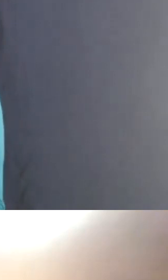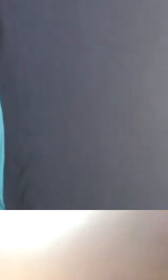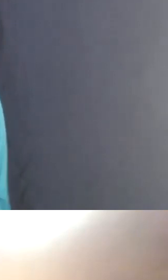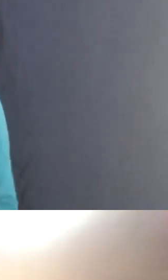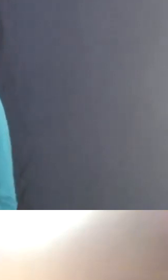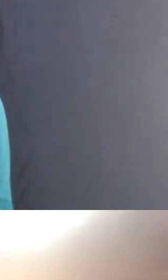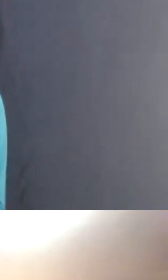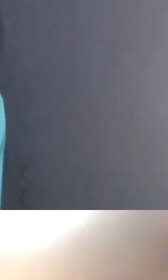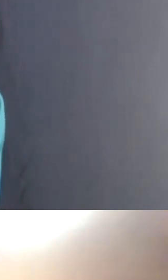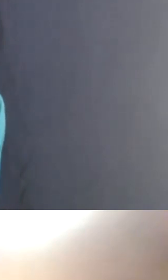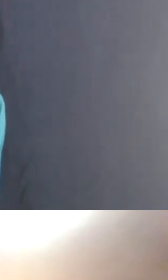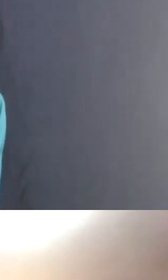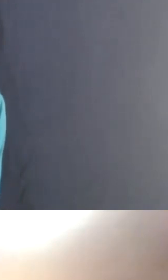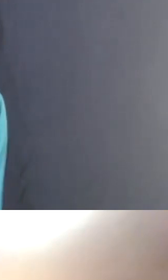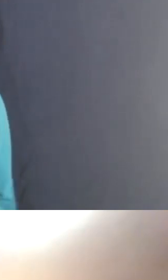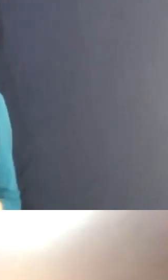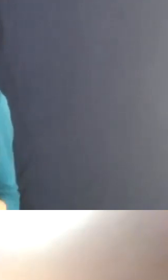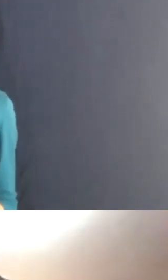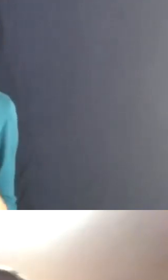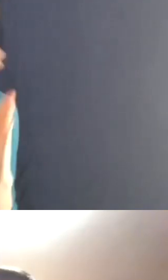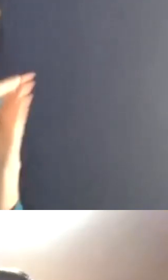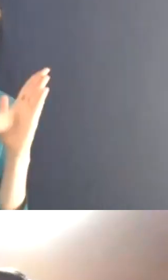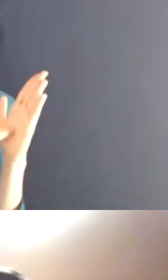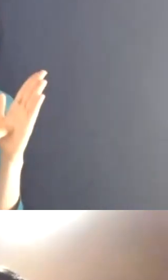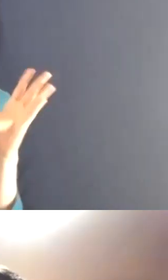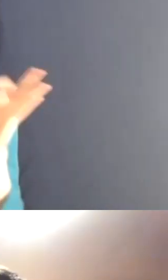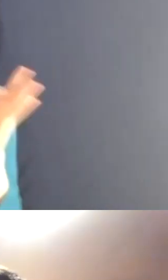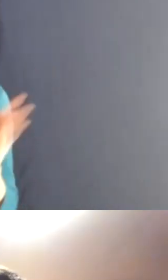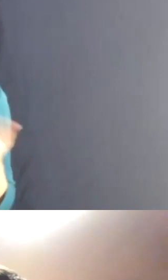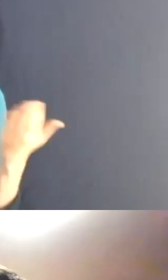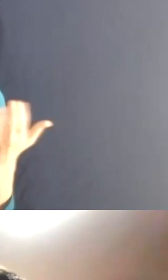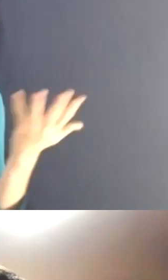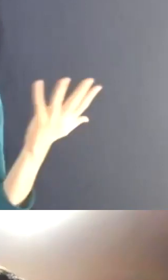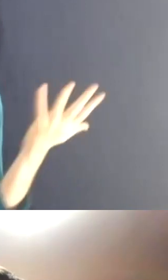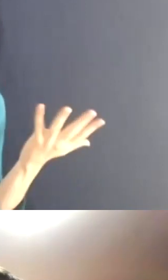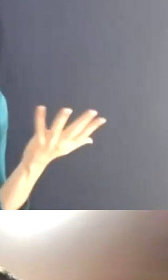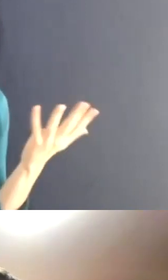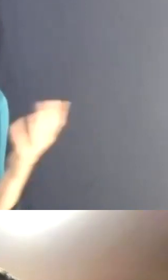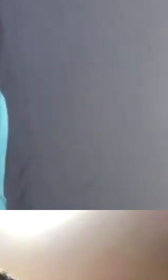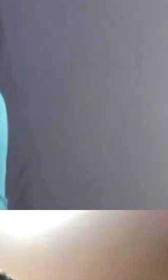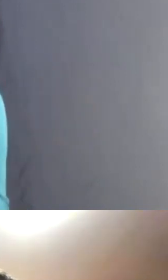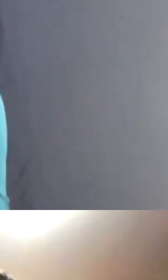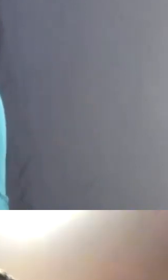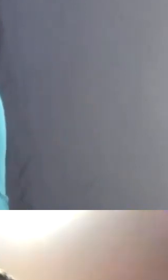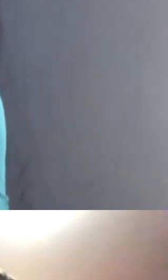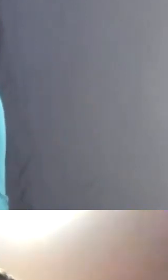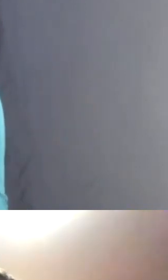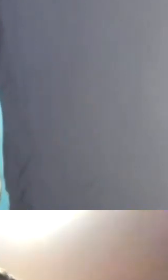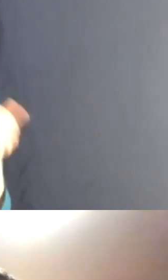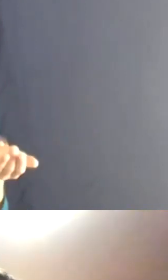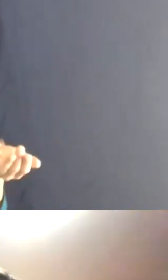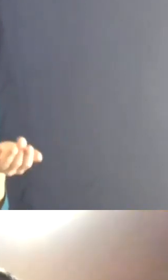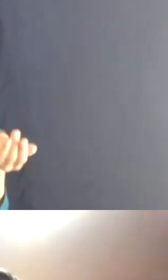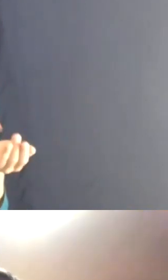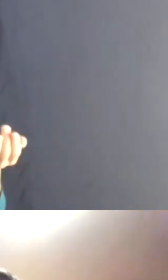But in terms of our rules, we're defining what those services are and what a provider is doing and required to do when they're